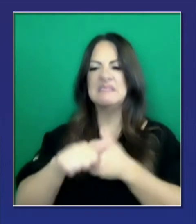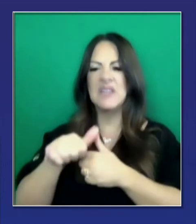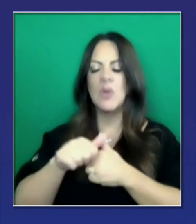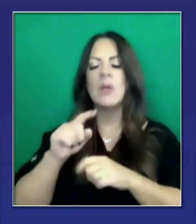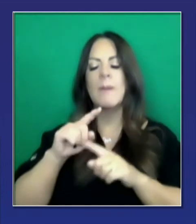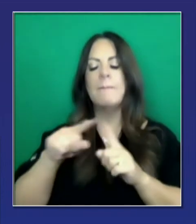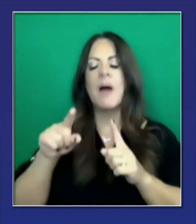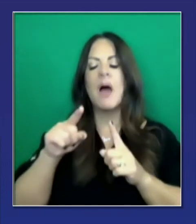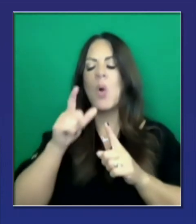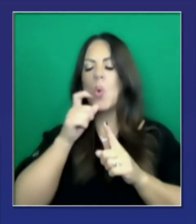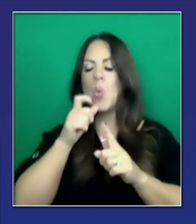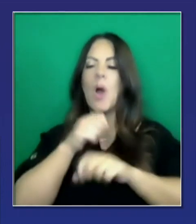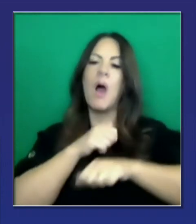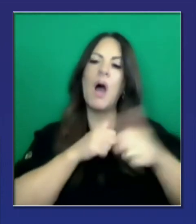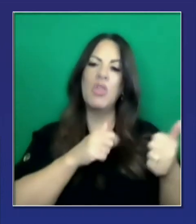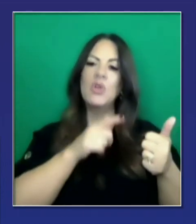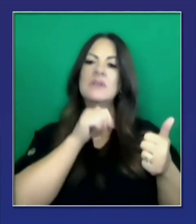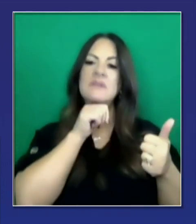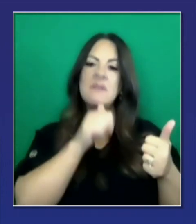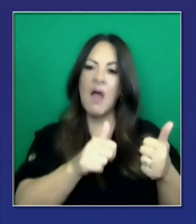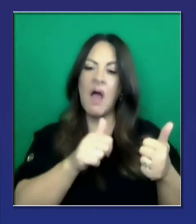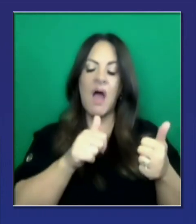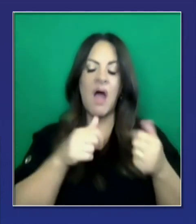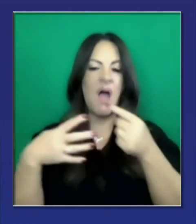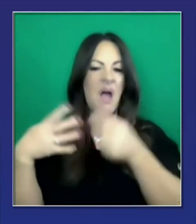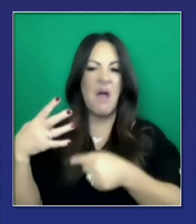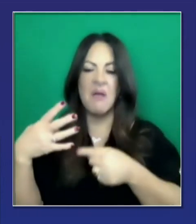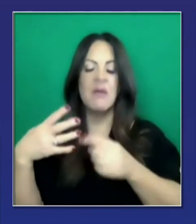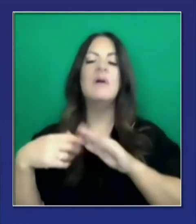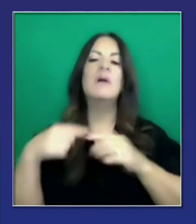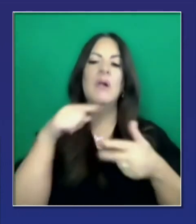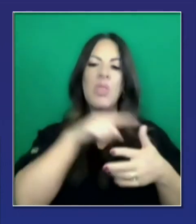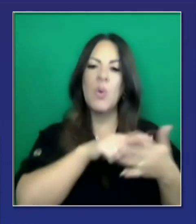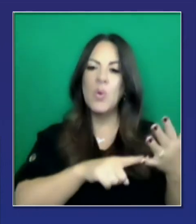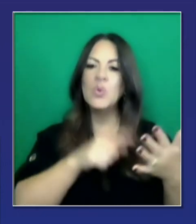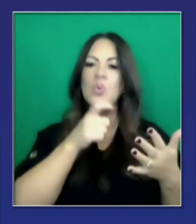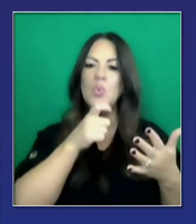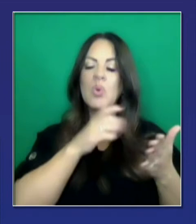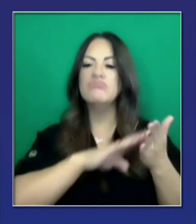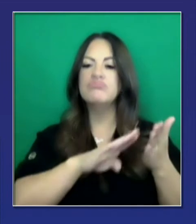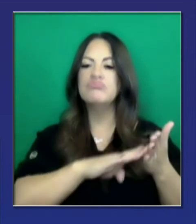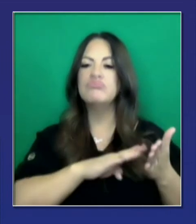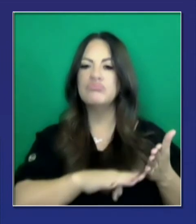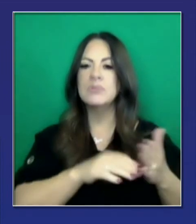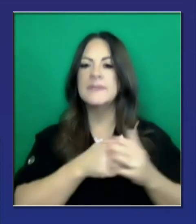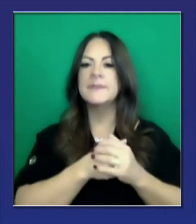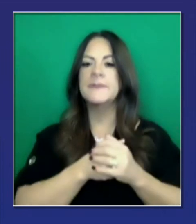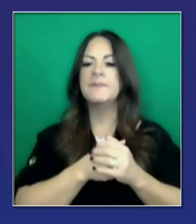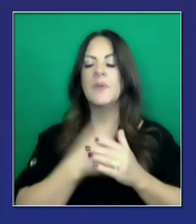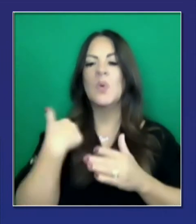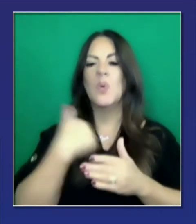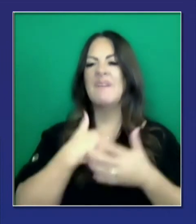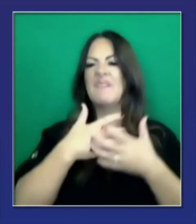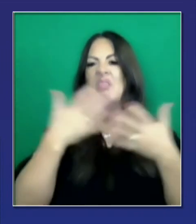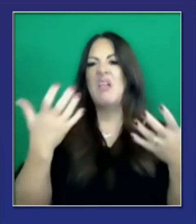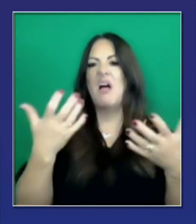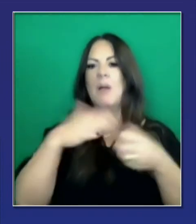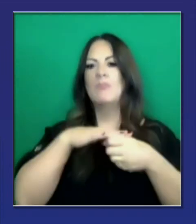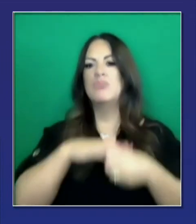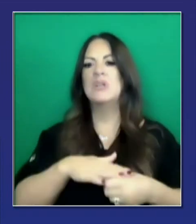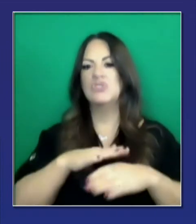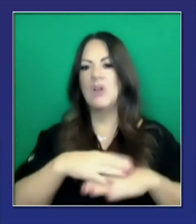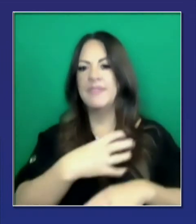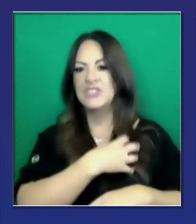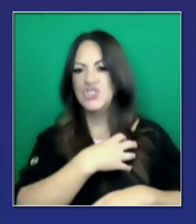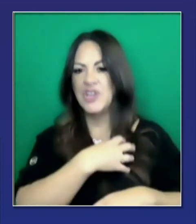also a suspension on the county intakes, which put a lot of pressure on the counties, put a lot of pressure on the sheriffs, and I want to just acknowledge